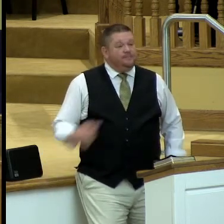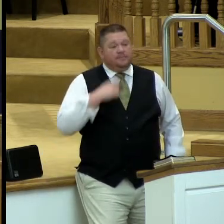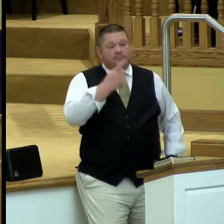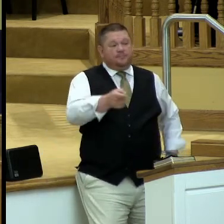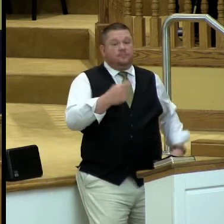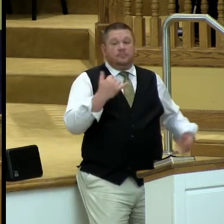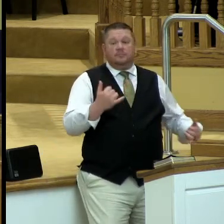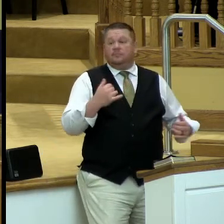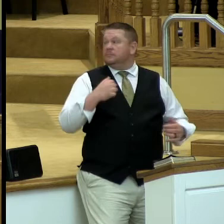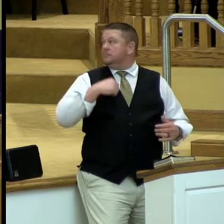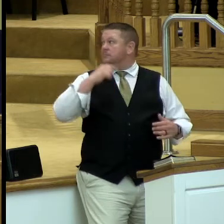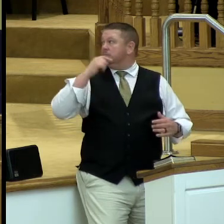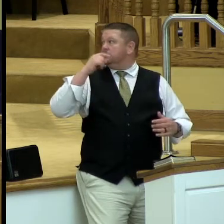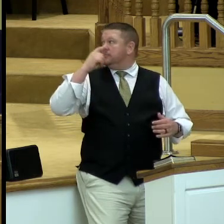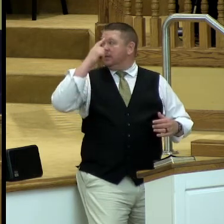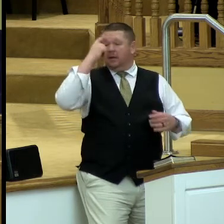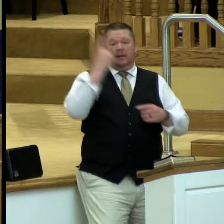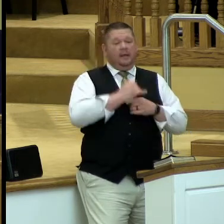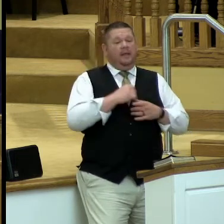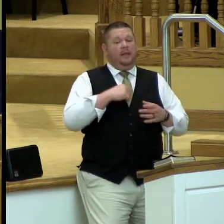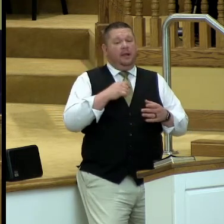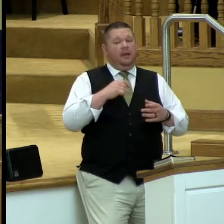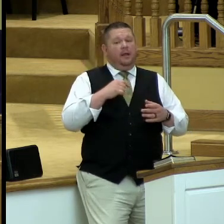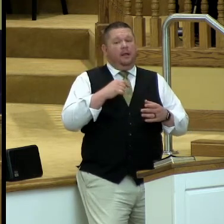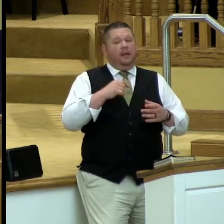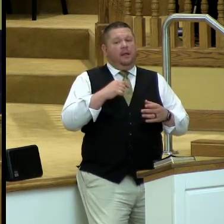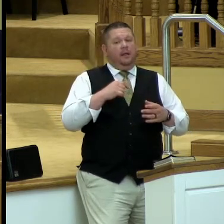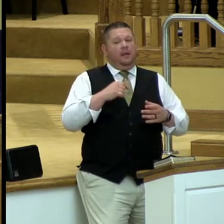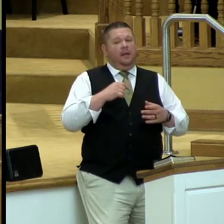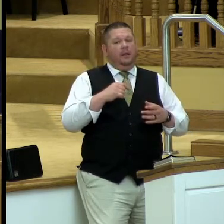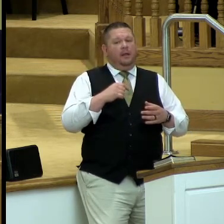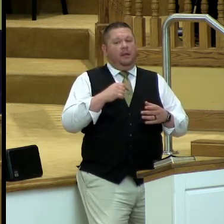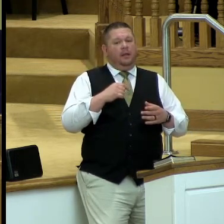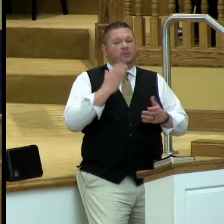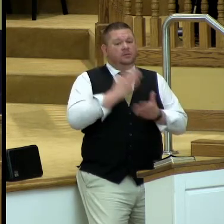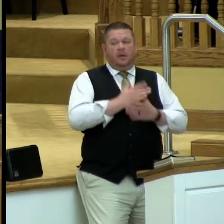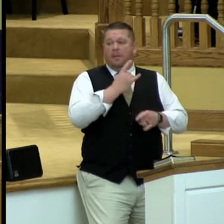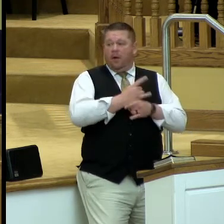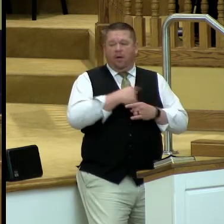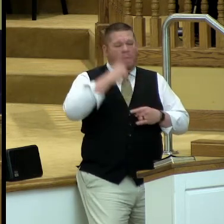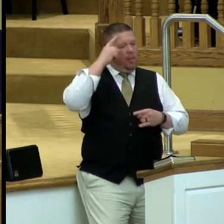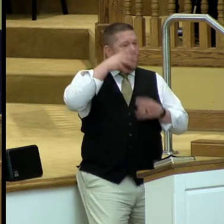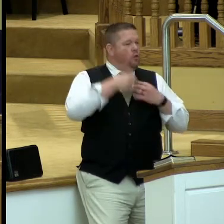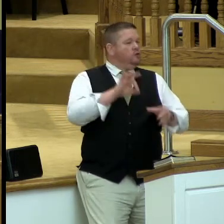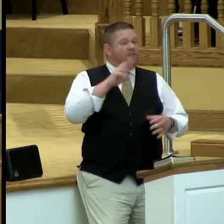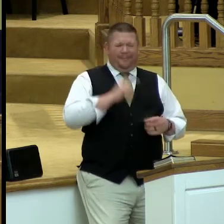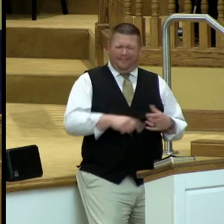I tell you right now, I thought the day that I got to put on that, I'm talking to you, yes, stop biting your hand.